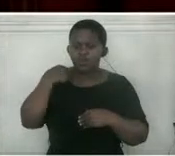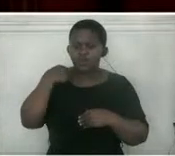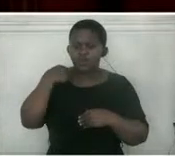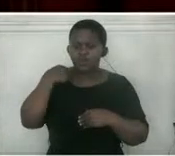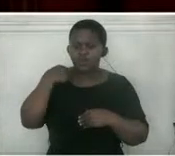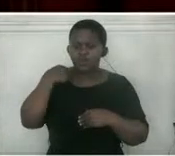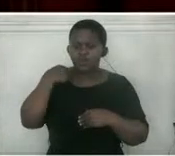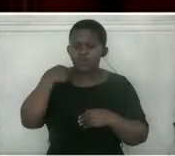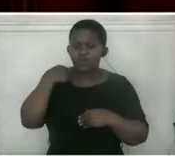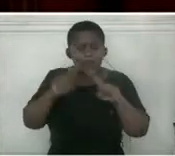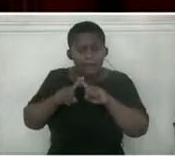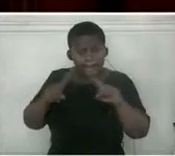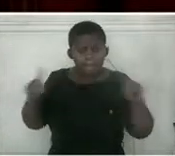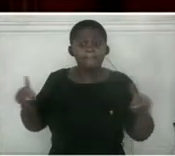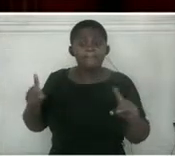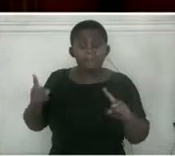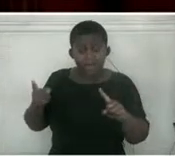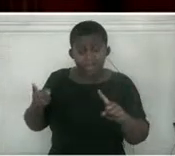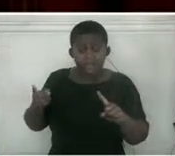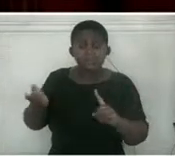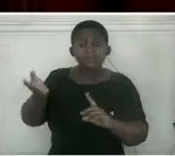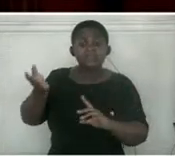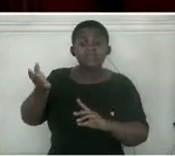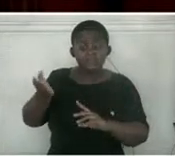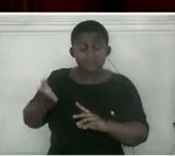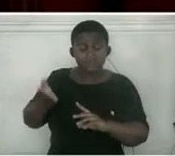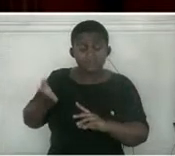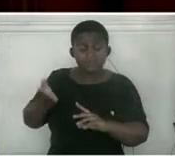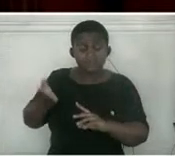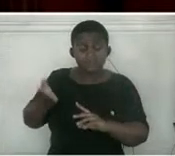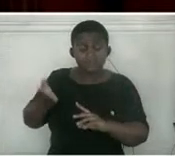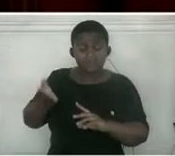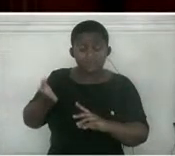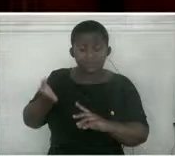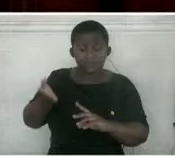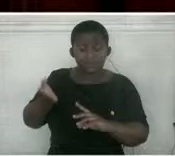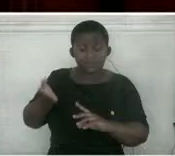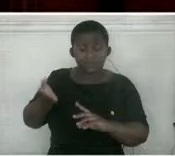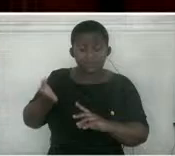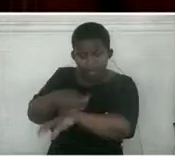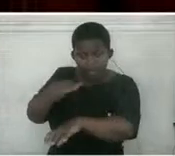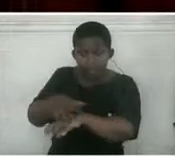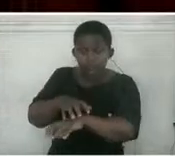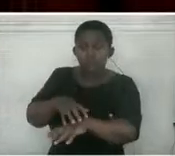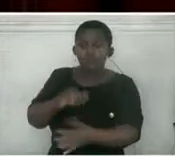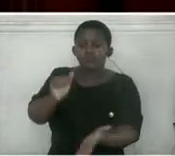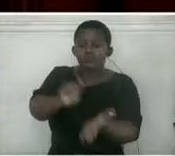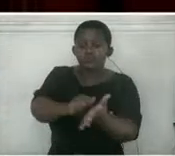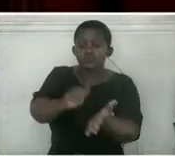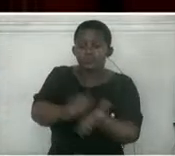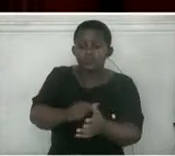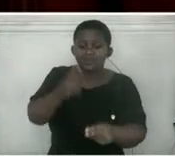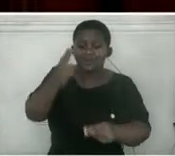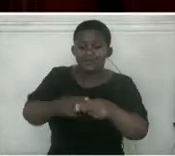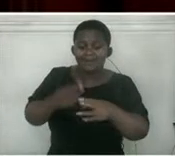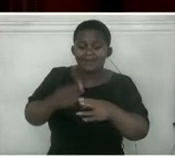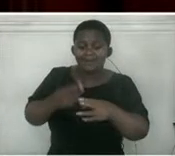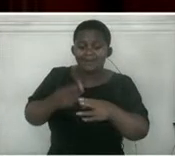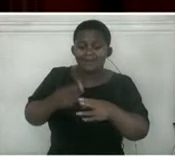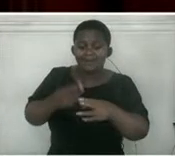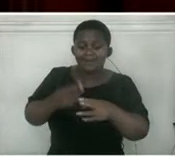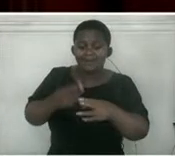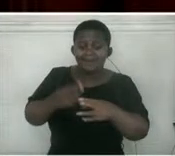lokho. Kodwa ngaphekwa lokho asifuyele ukudayisa amaqanda. Njengohulumeni waKwaZulu